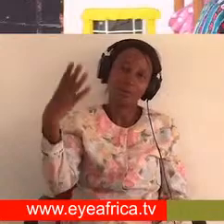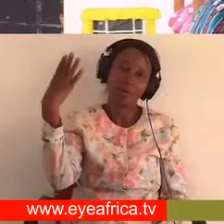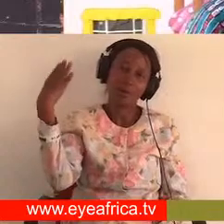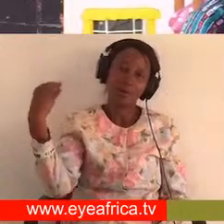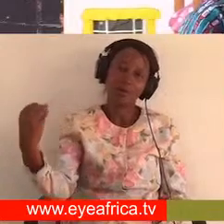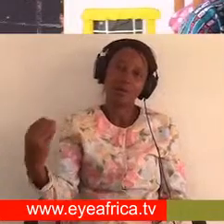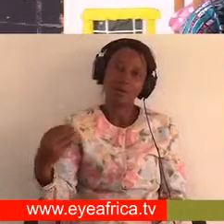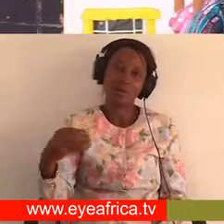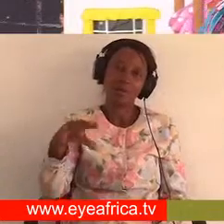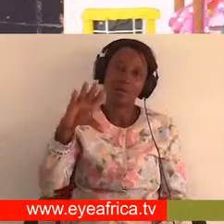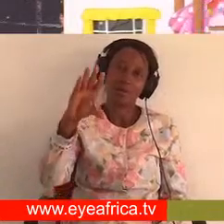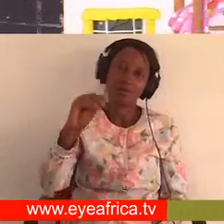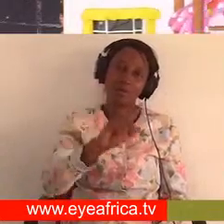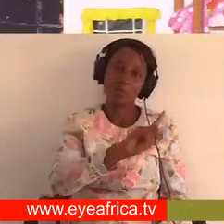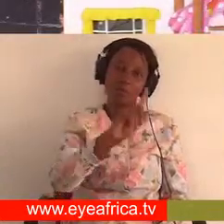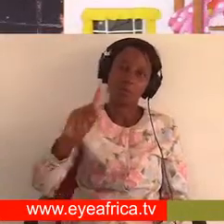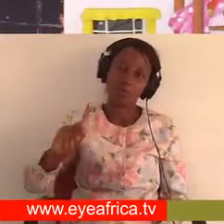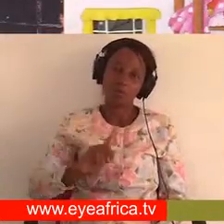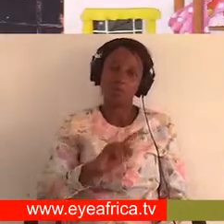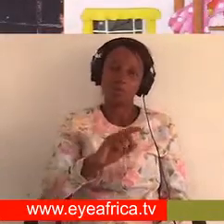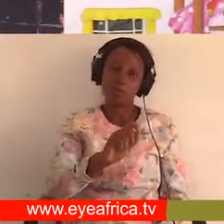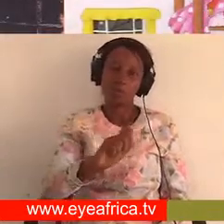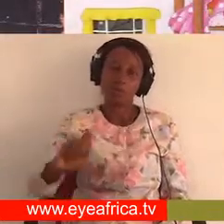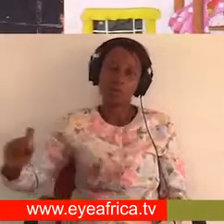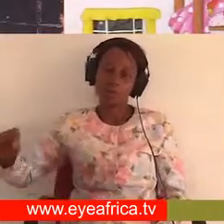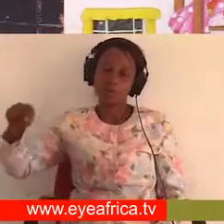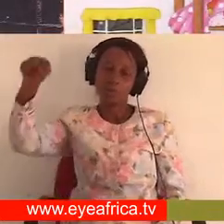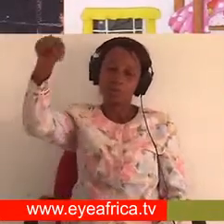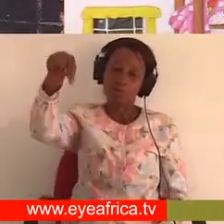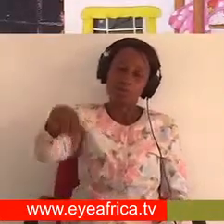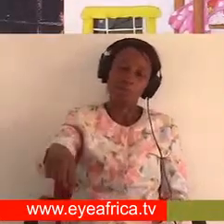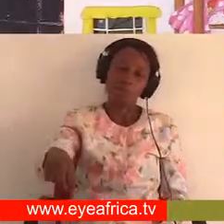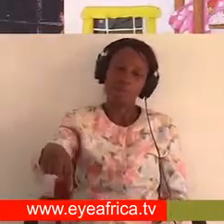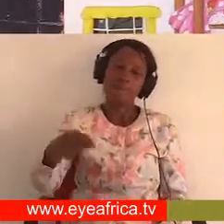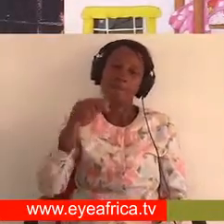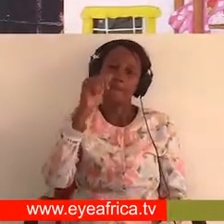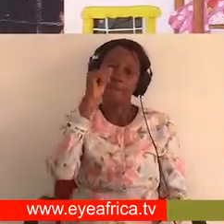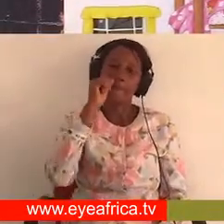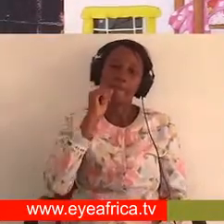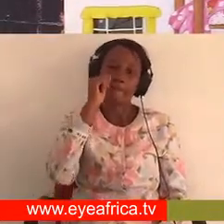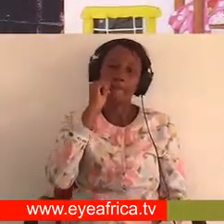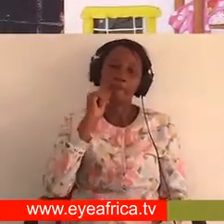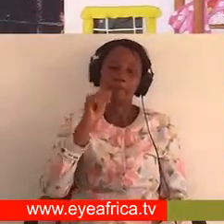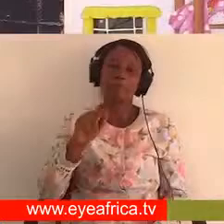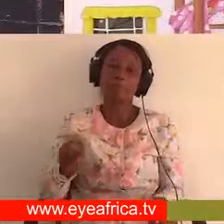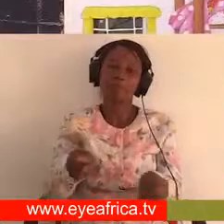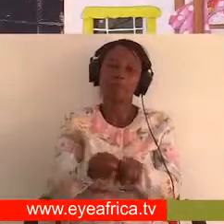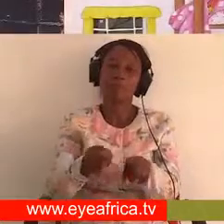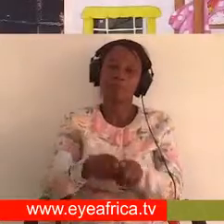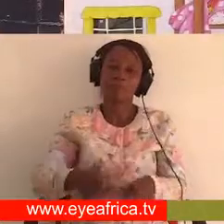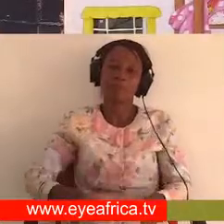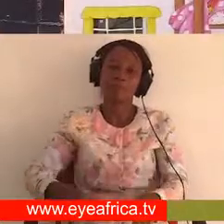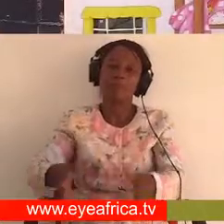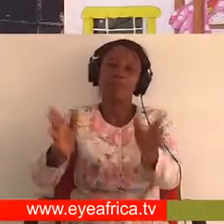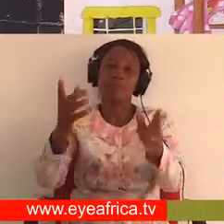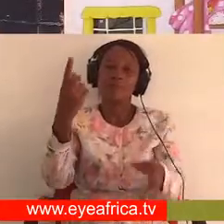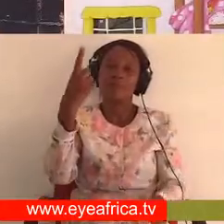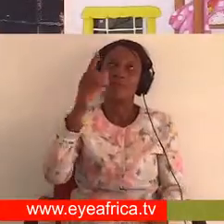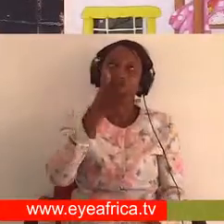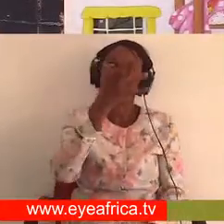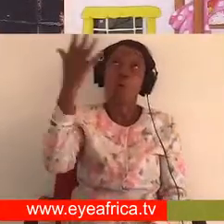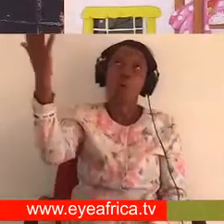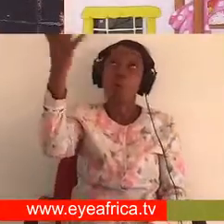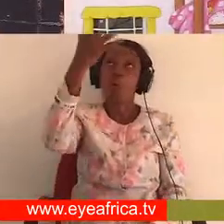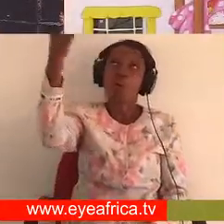How do we write it down? We are going to use the same procedure. We do it in